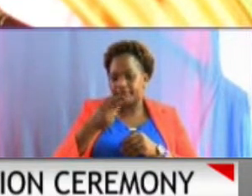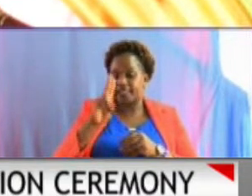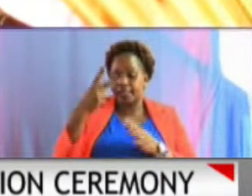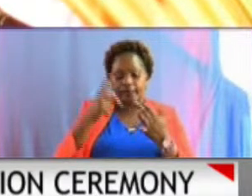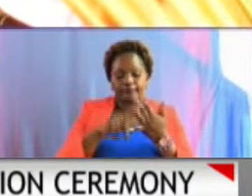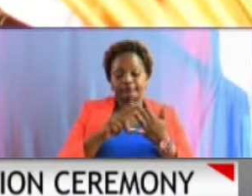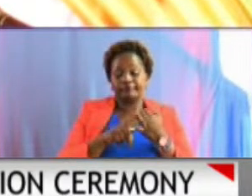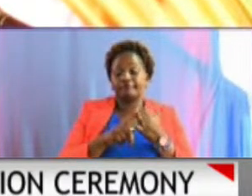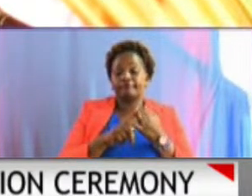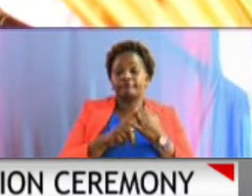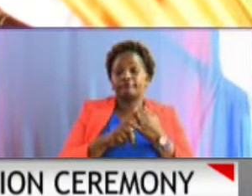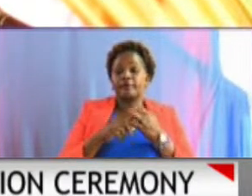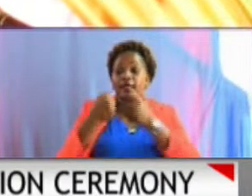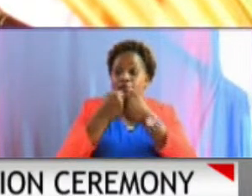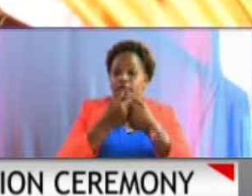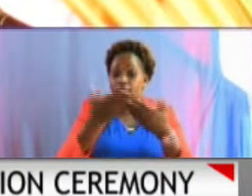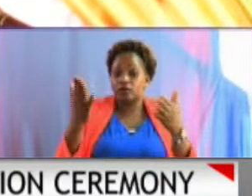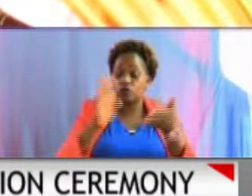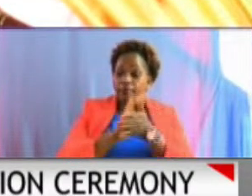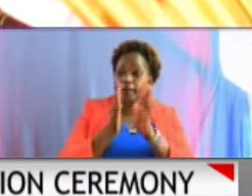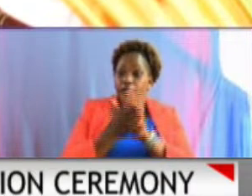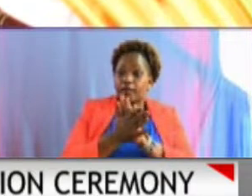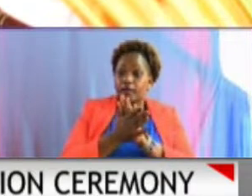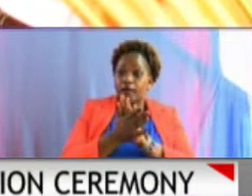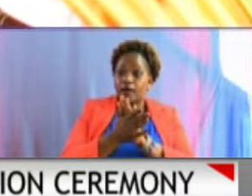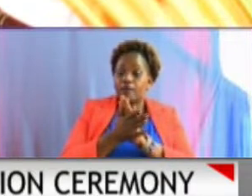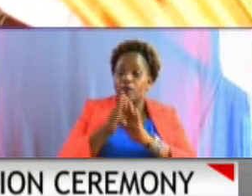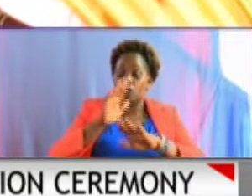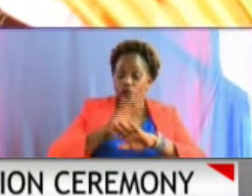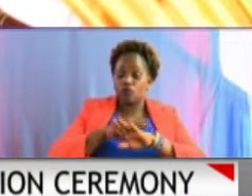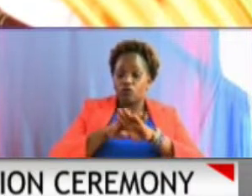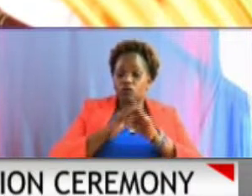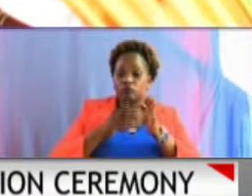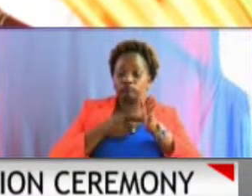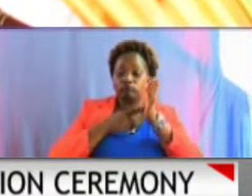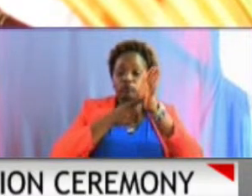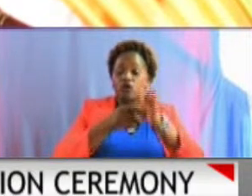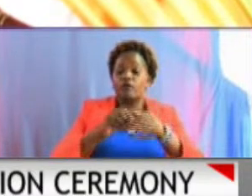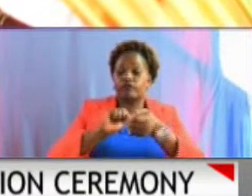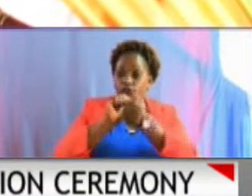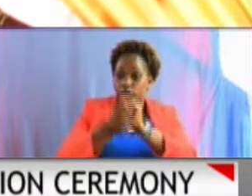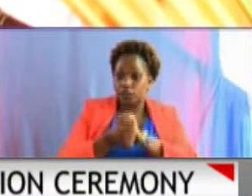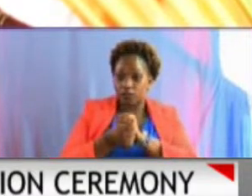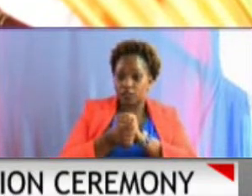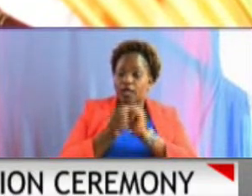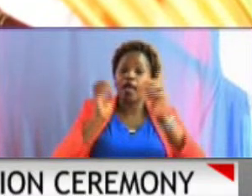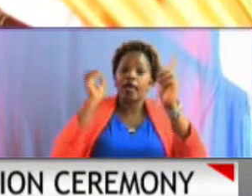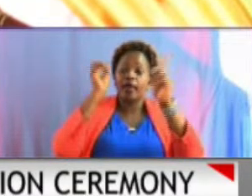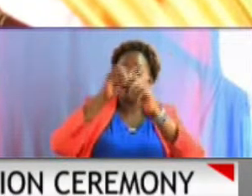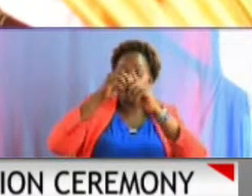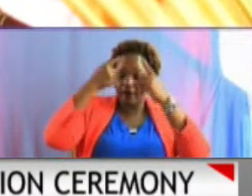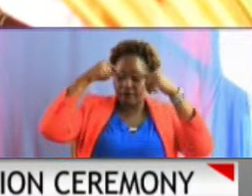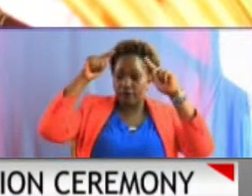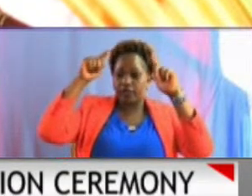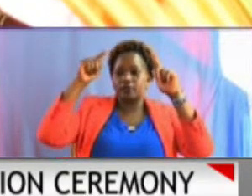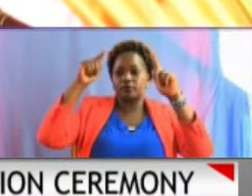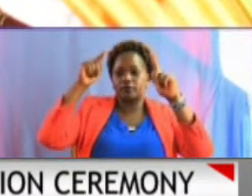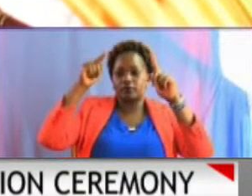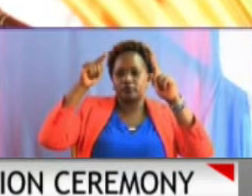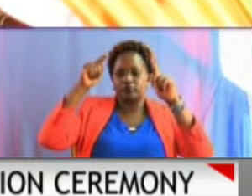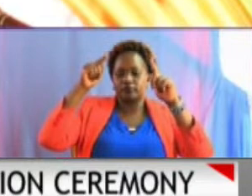Secondly, I challenge you to become agents of change, aiming for excellence and